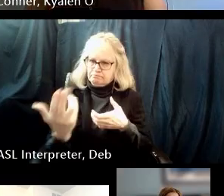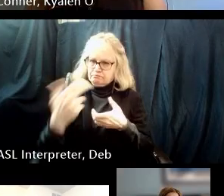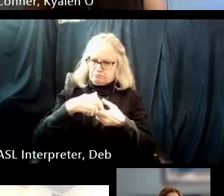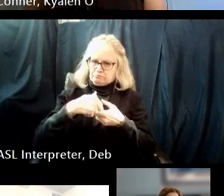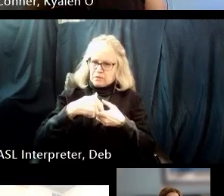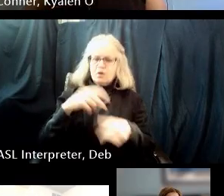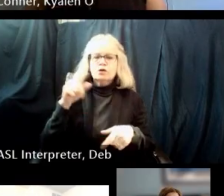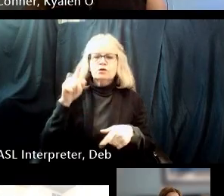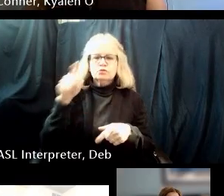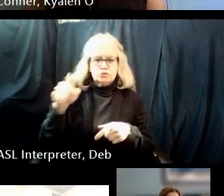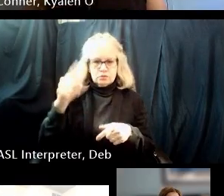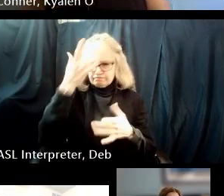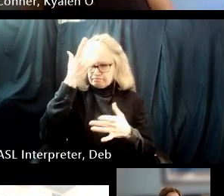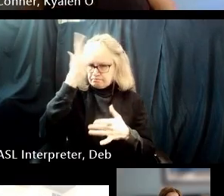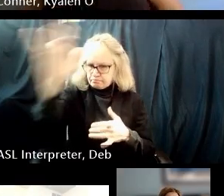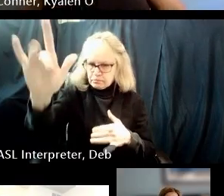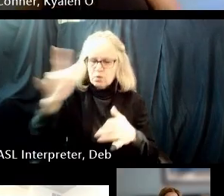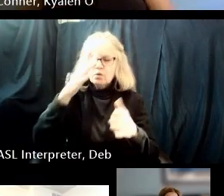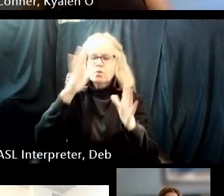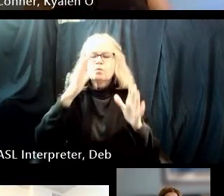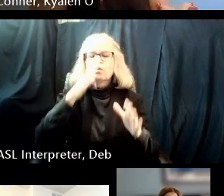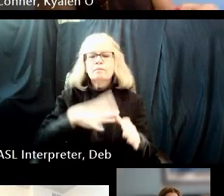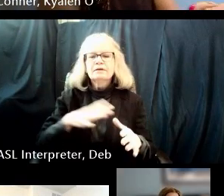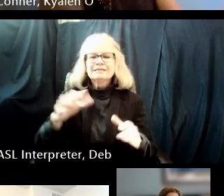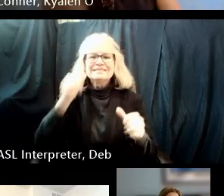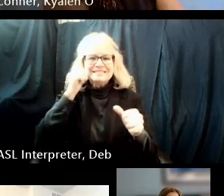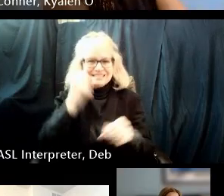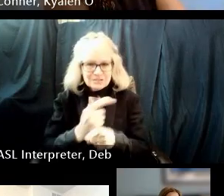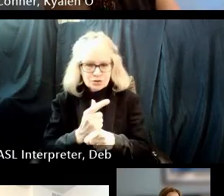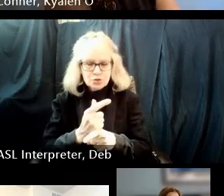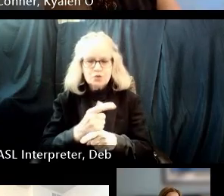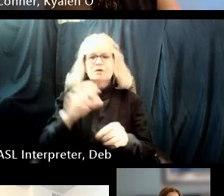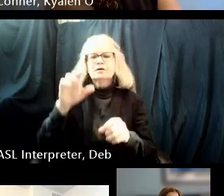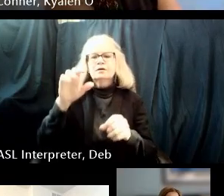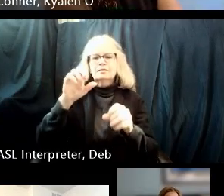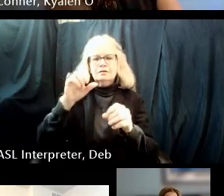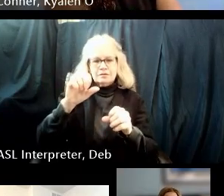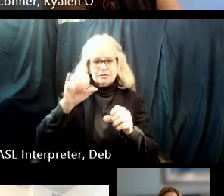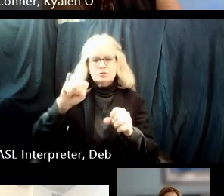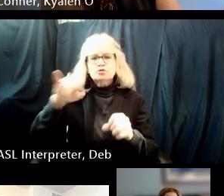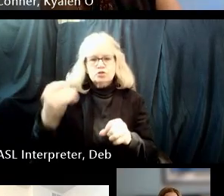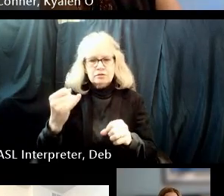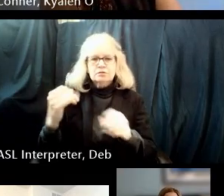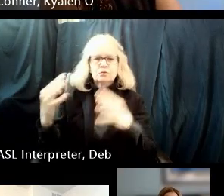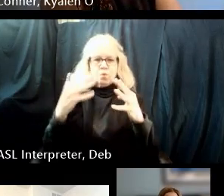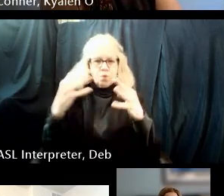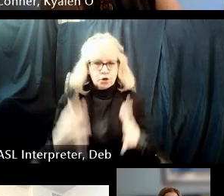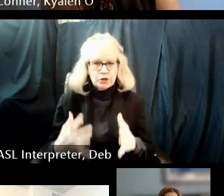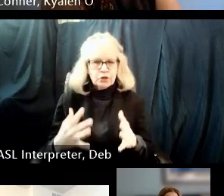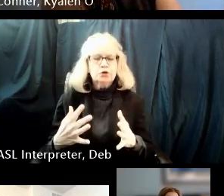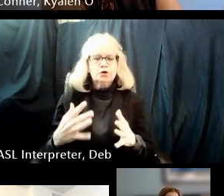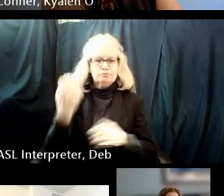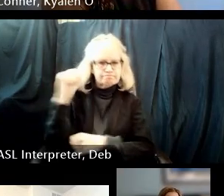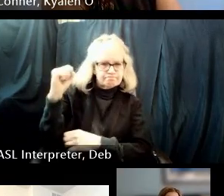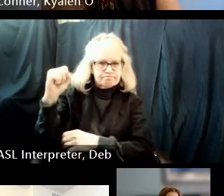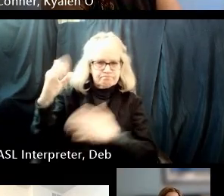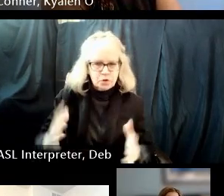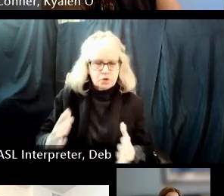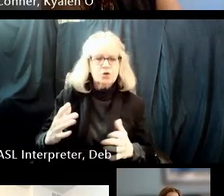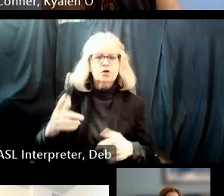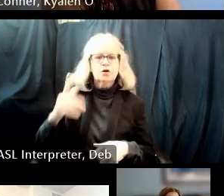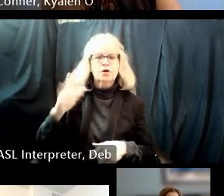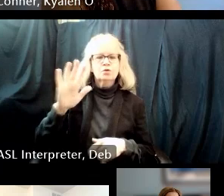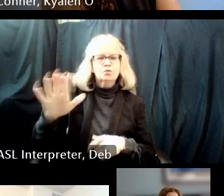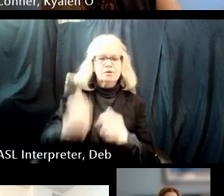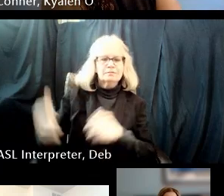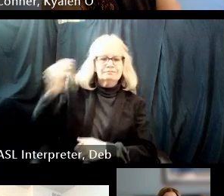individual is a sister. She's a social justice warrior. She's a friend of mine. Your executive director was fortunate to be tapped by